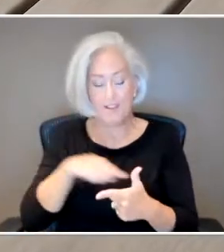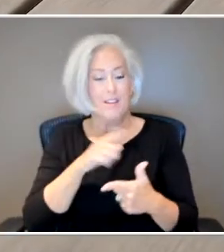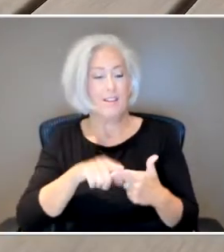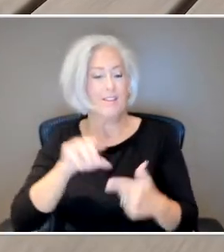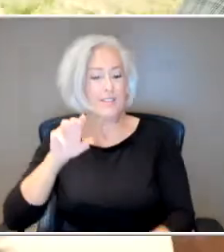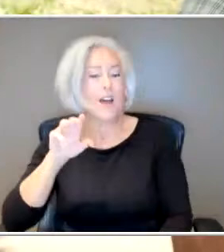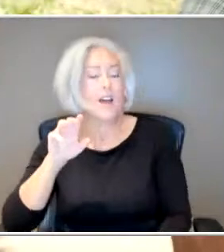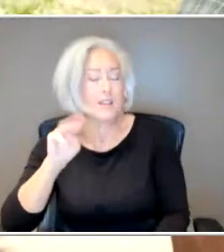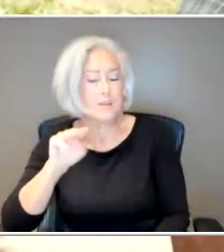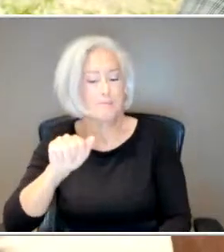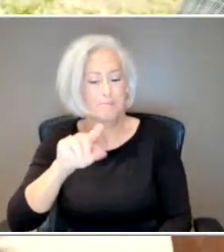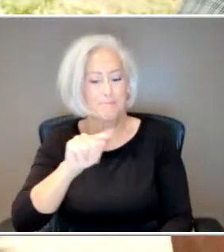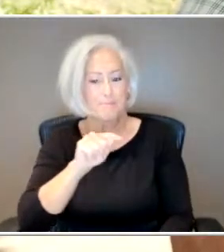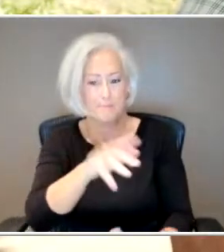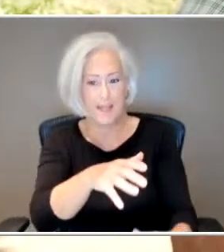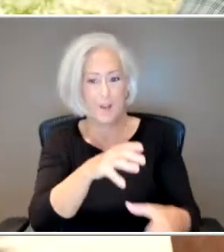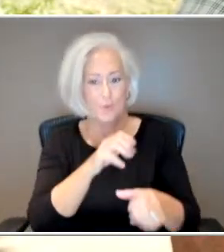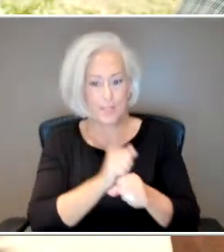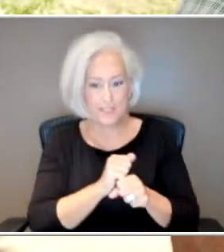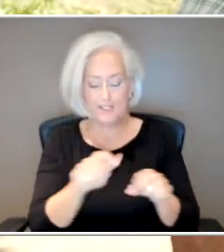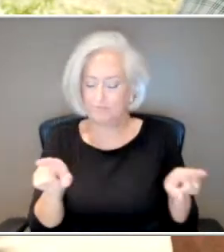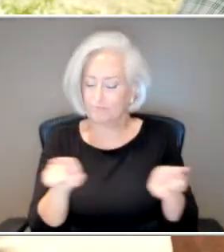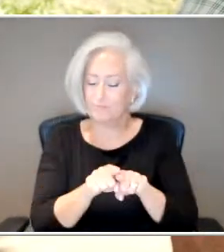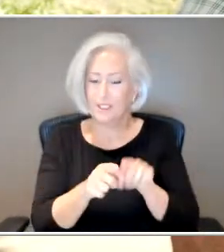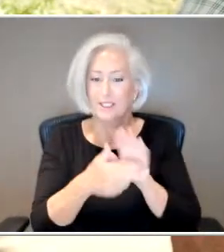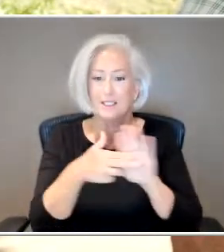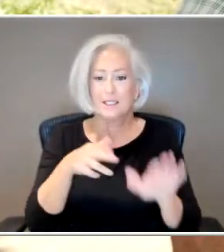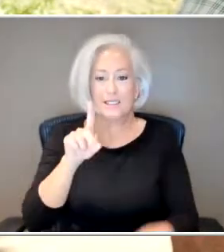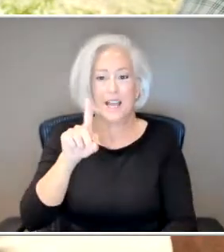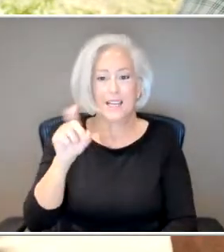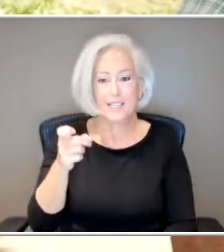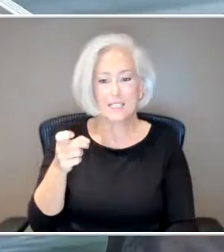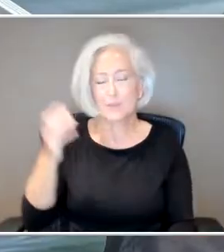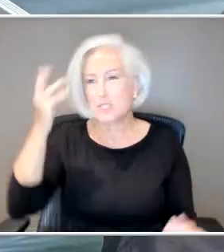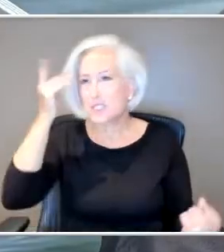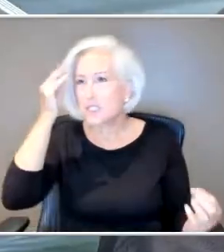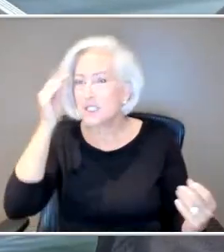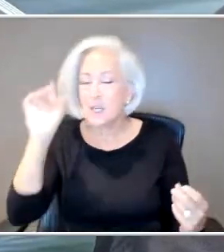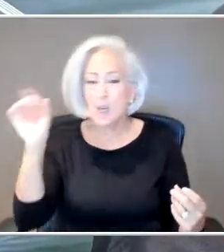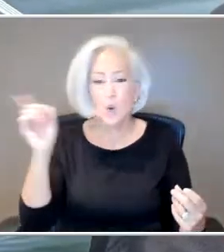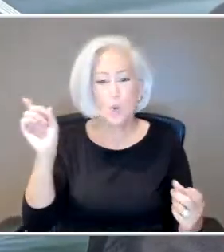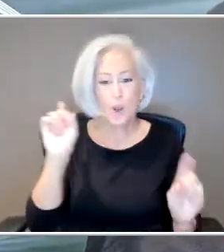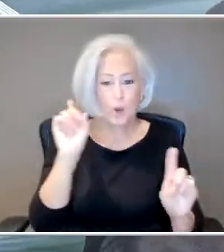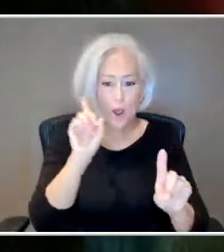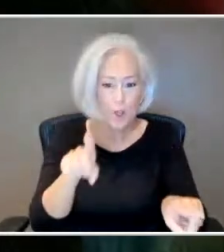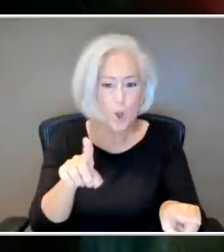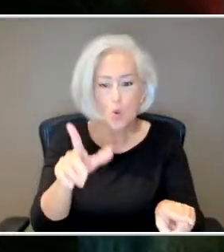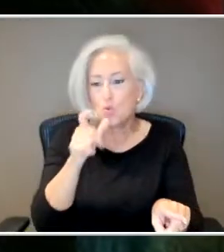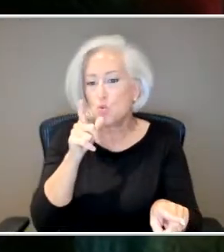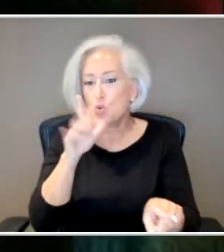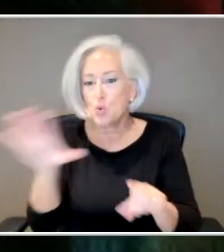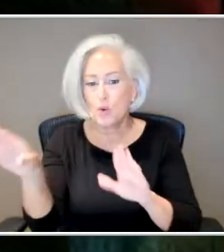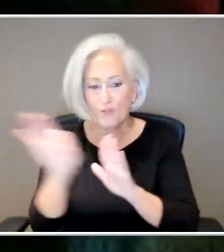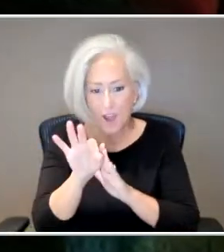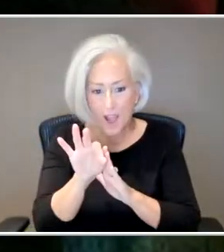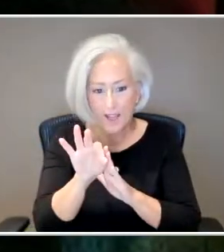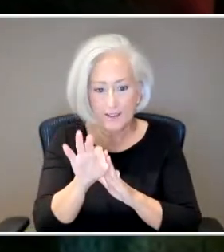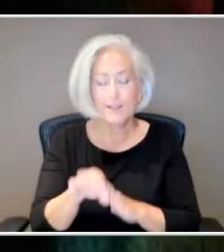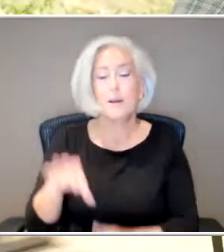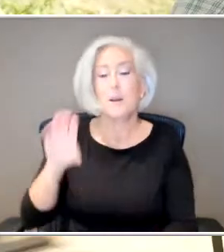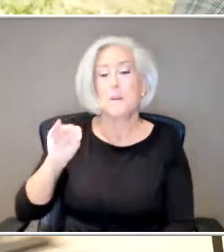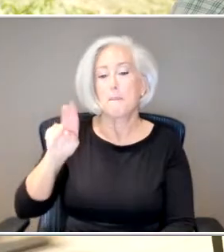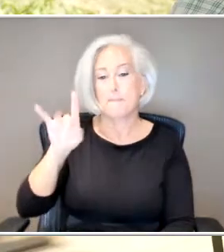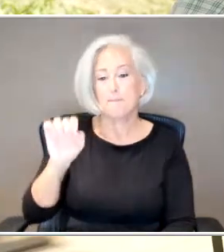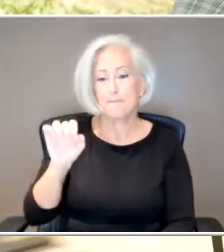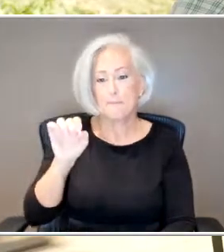diagnosis. It just was his concern, who do I go to, who do I find? Mike turned to a trusted medical professional. I said,